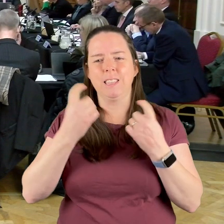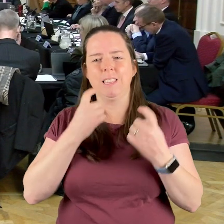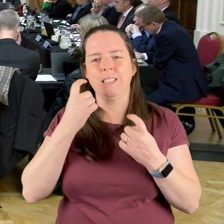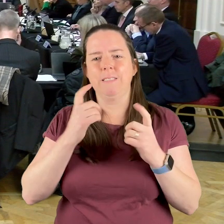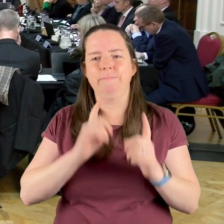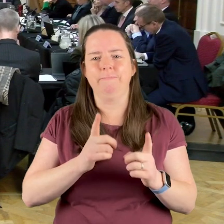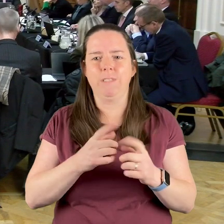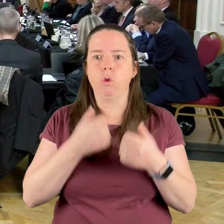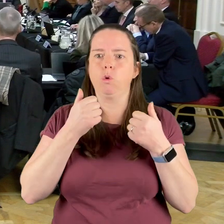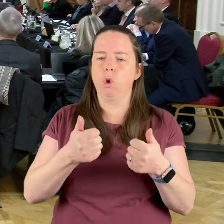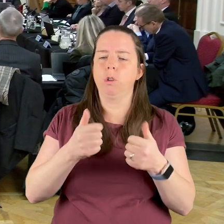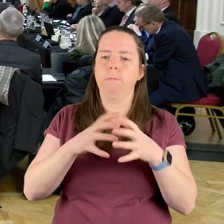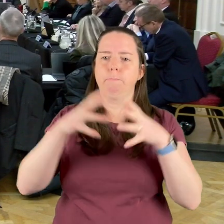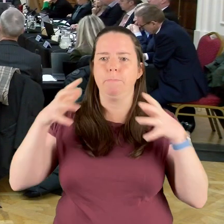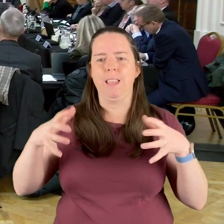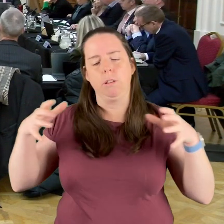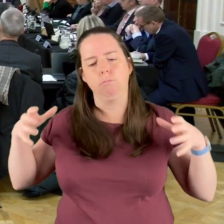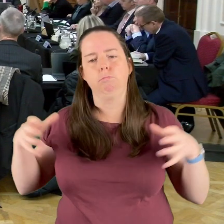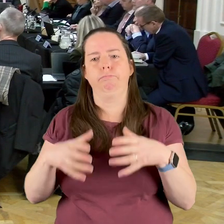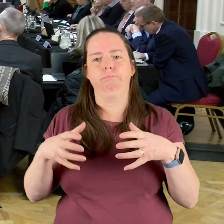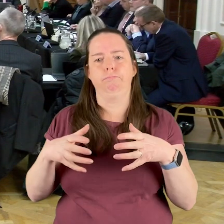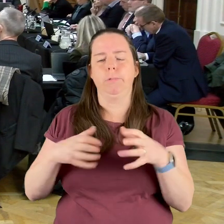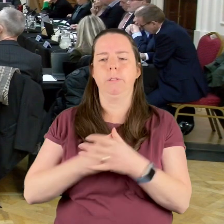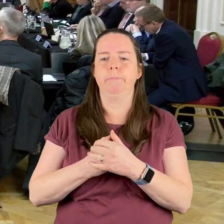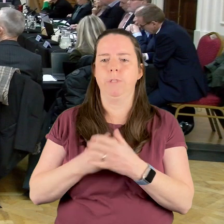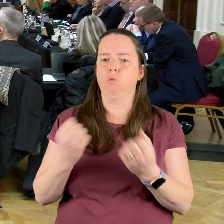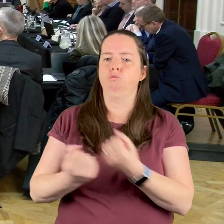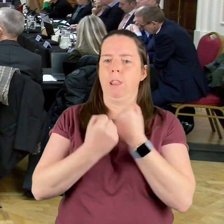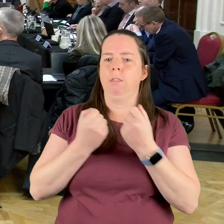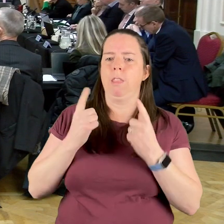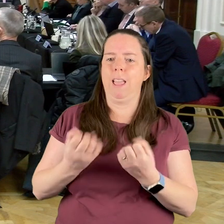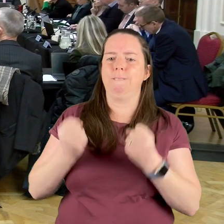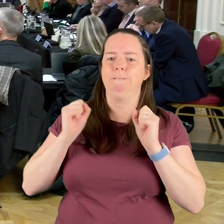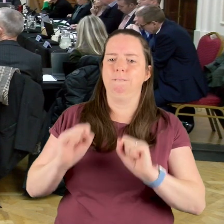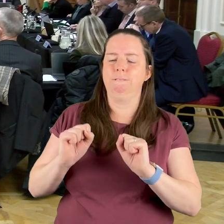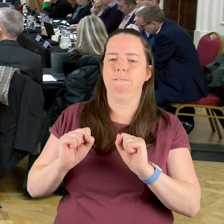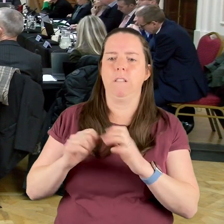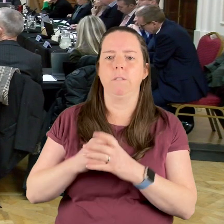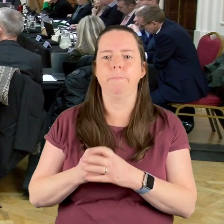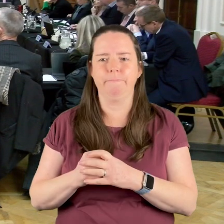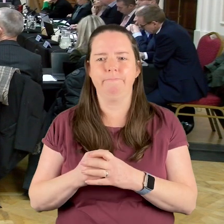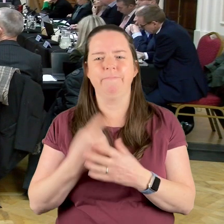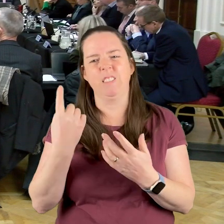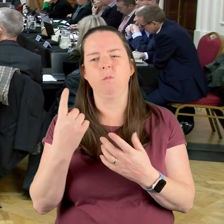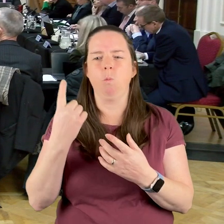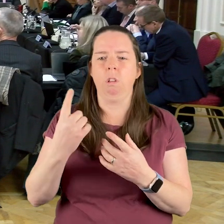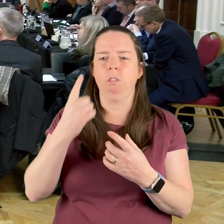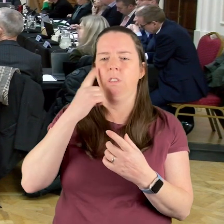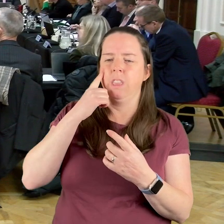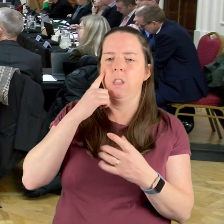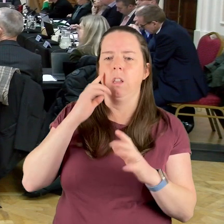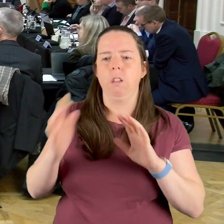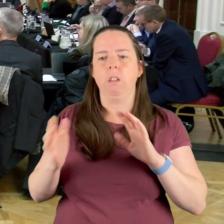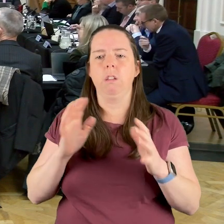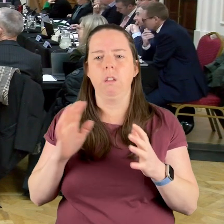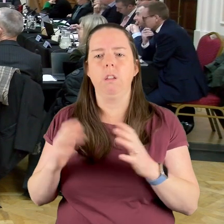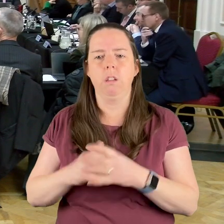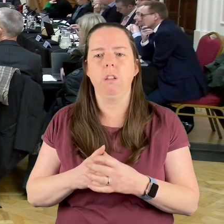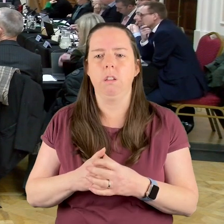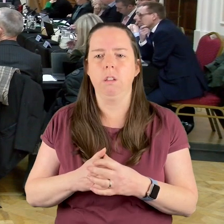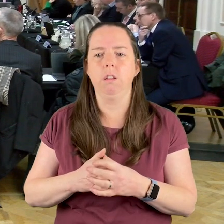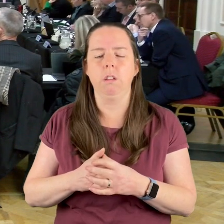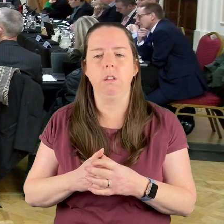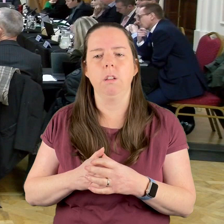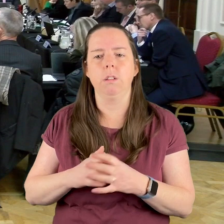with you on that. Because I think for this, it's good that you are a big force. You know,